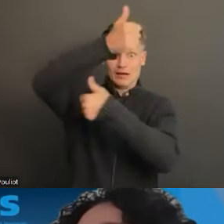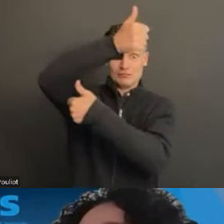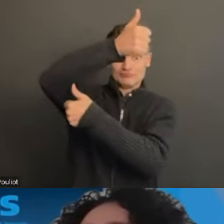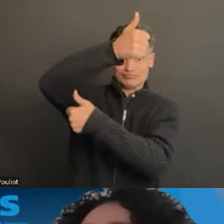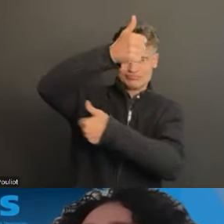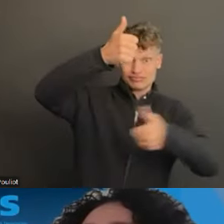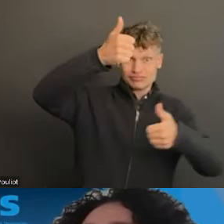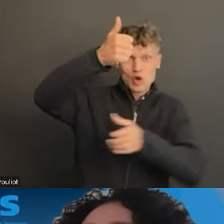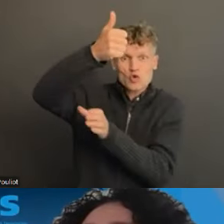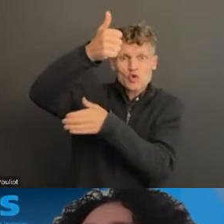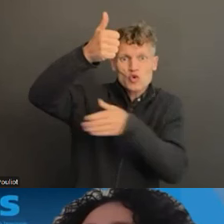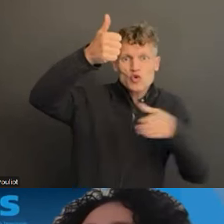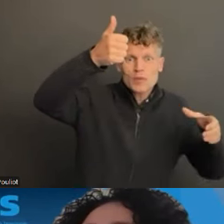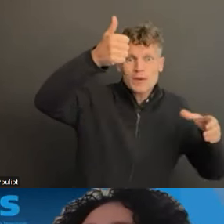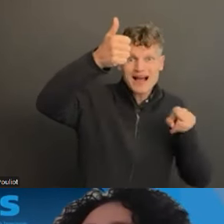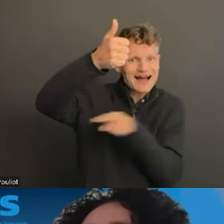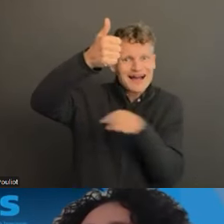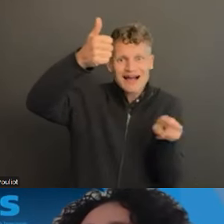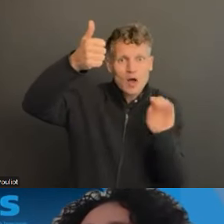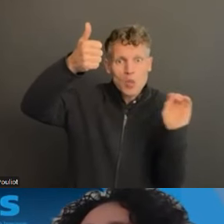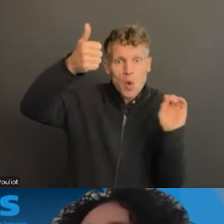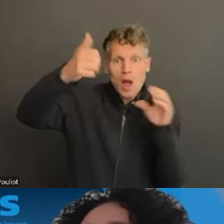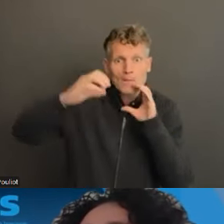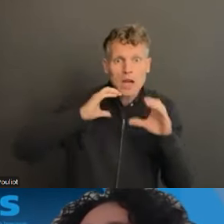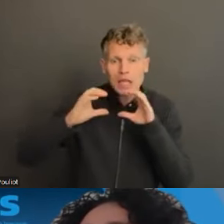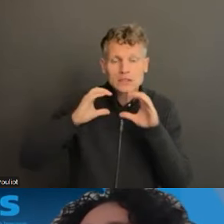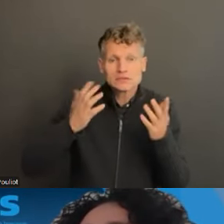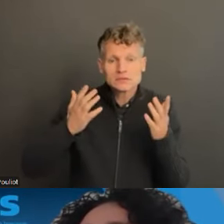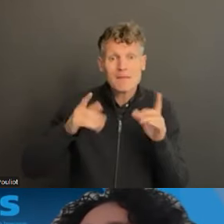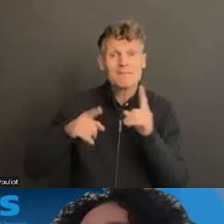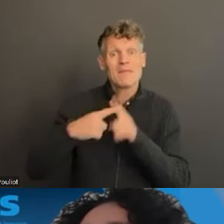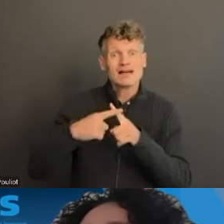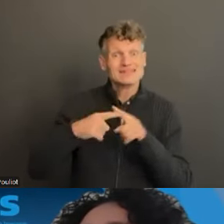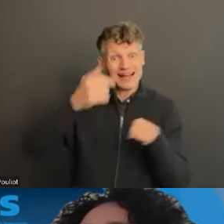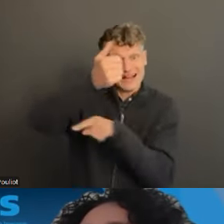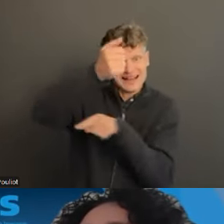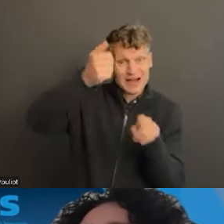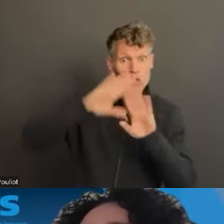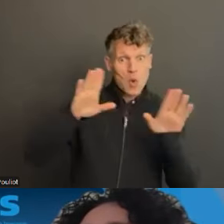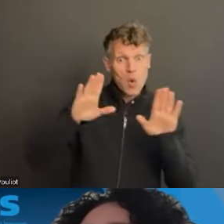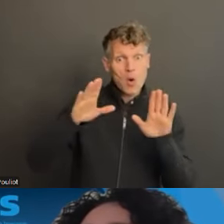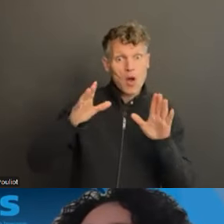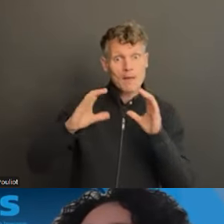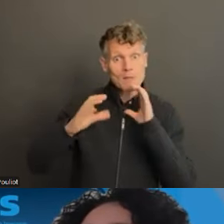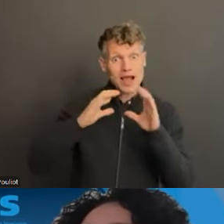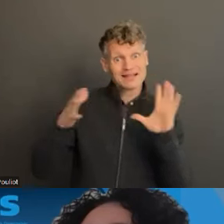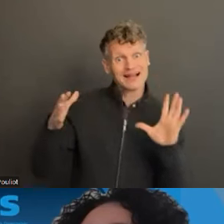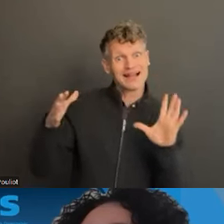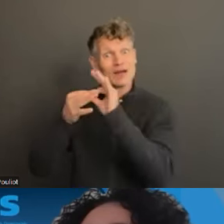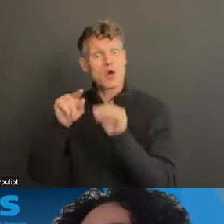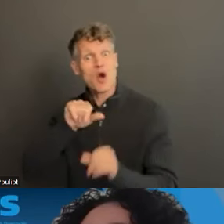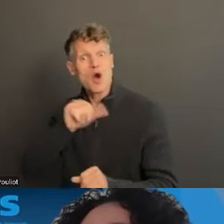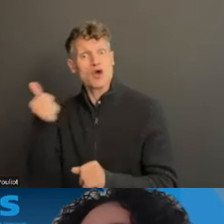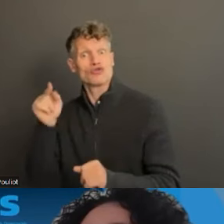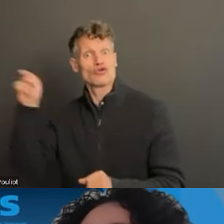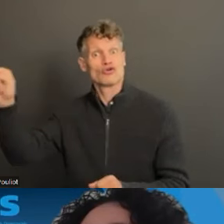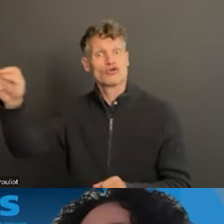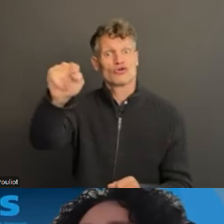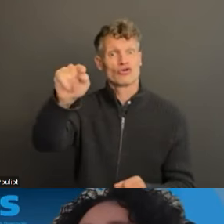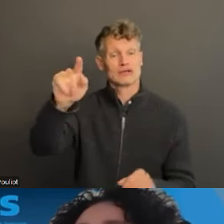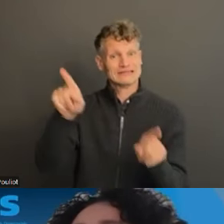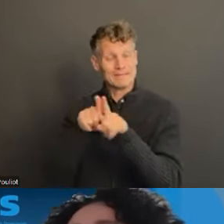those groups that have the experience of working with other sectors. So that's the first synergy and collaboration that we have to move forward.